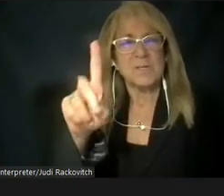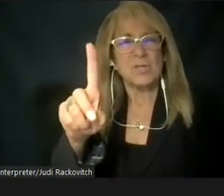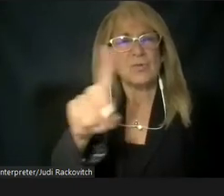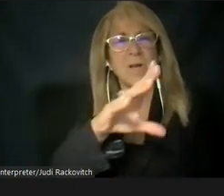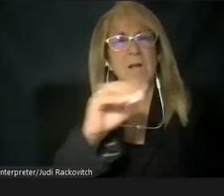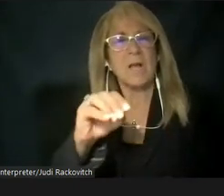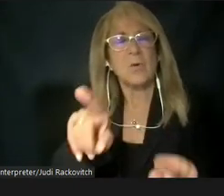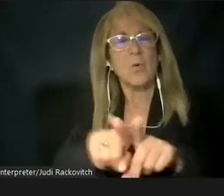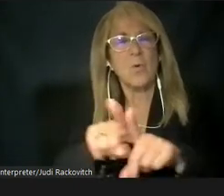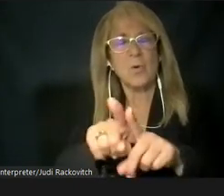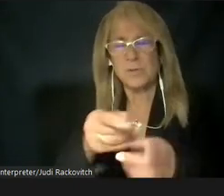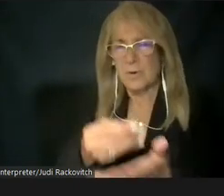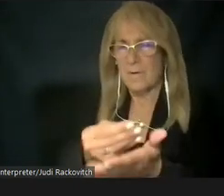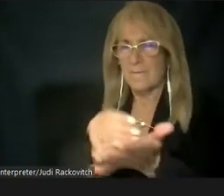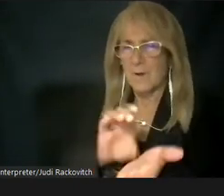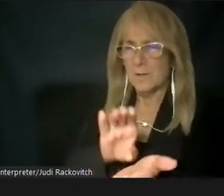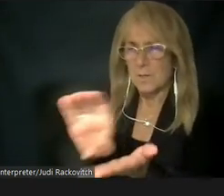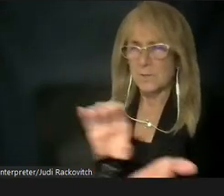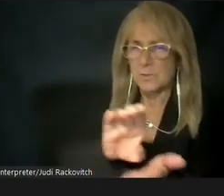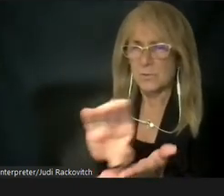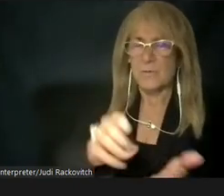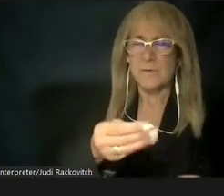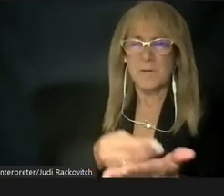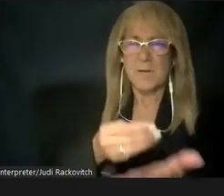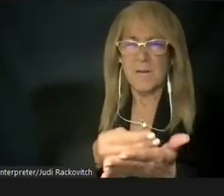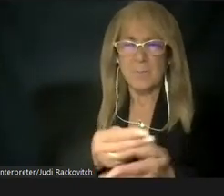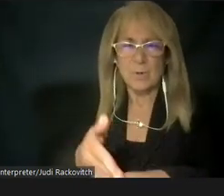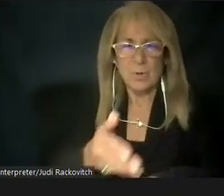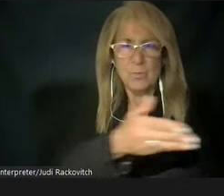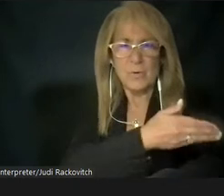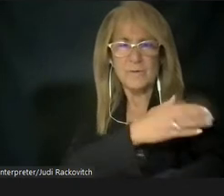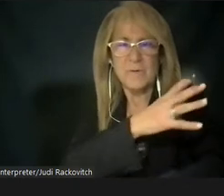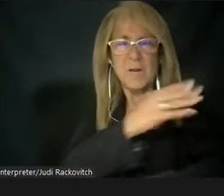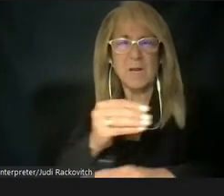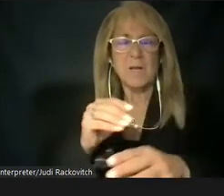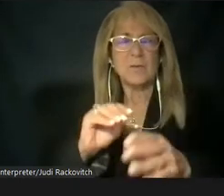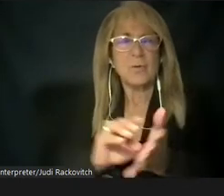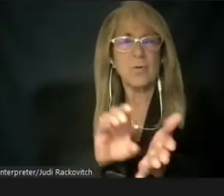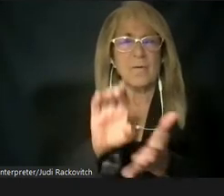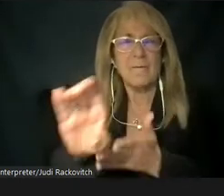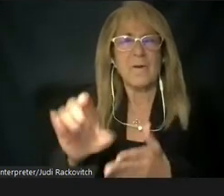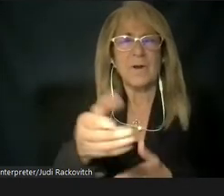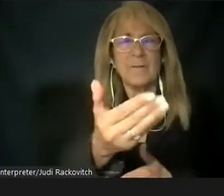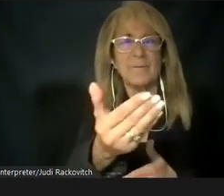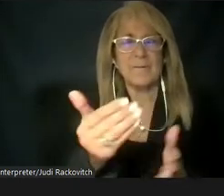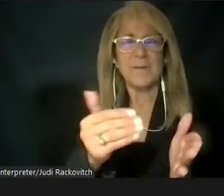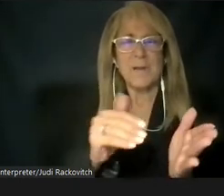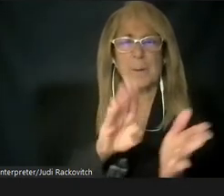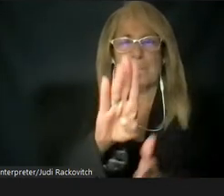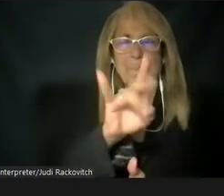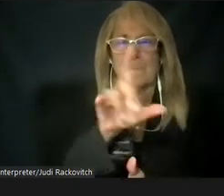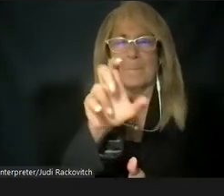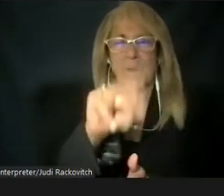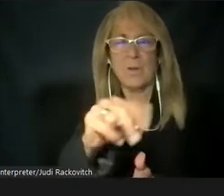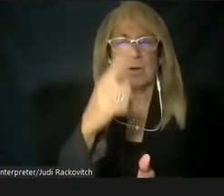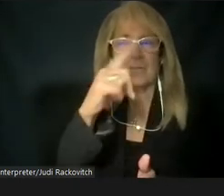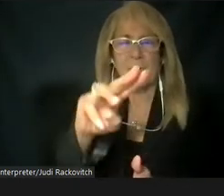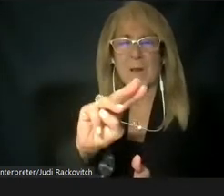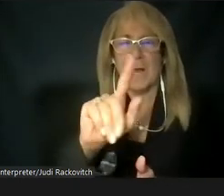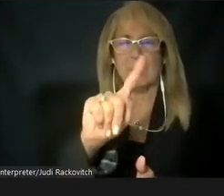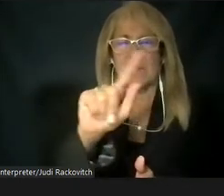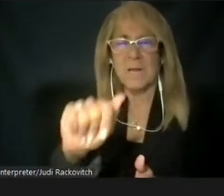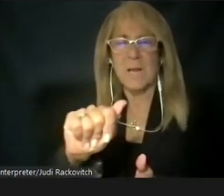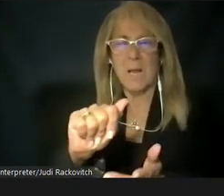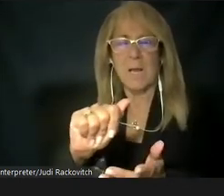for capital improvements and generate sufficient annual net revenue to fund $15 billion for capital projects for the MTA capital program. And